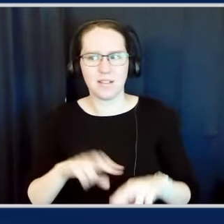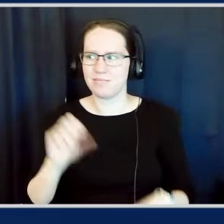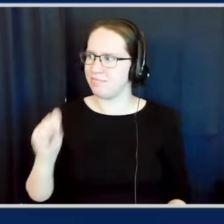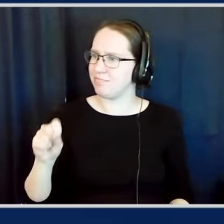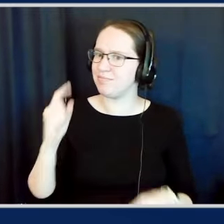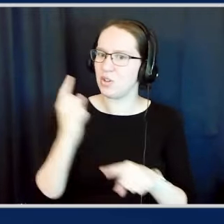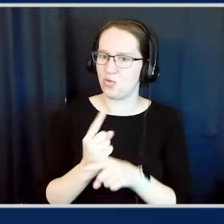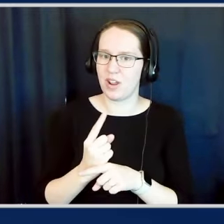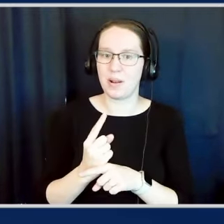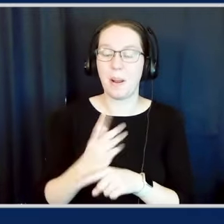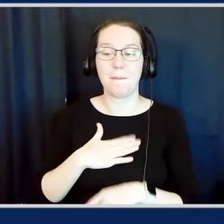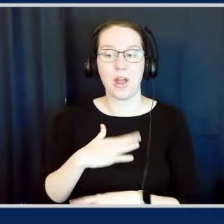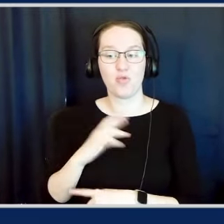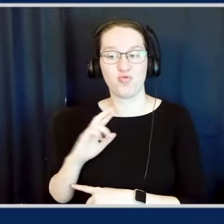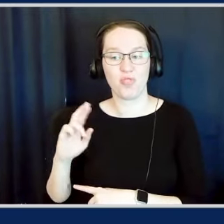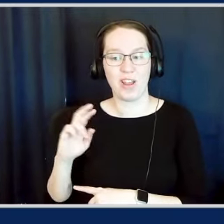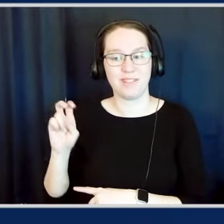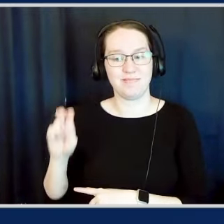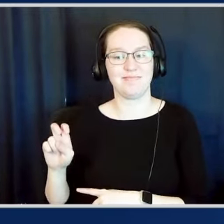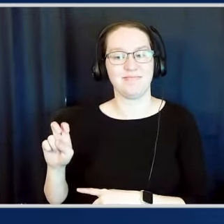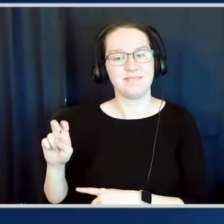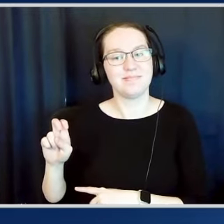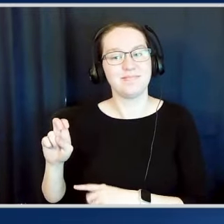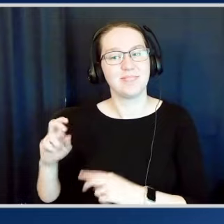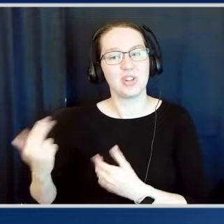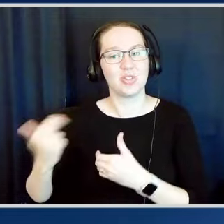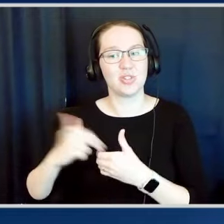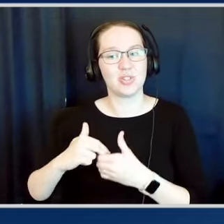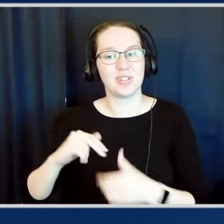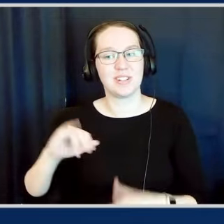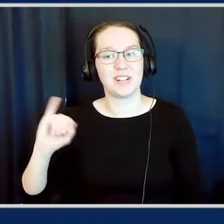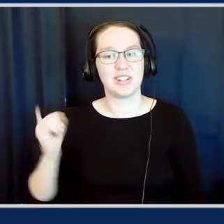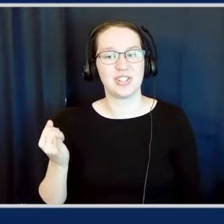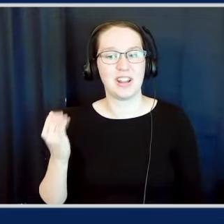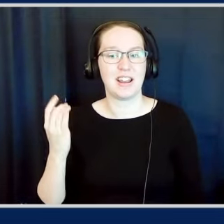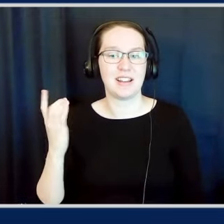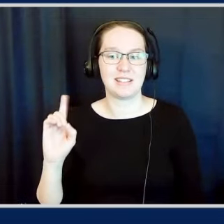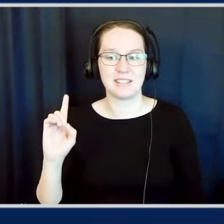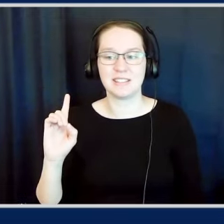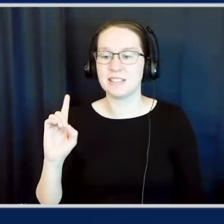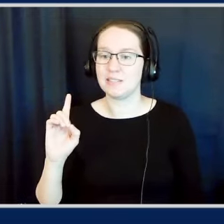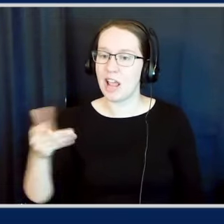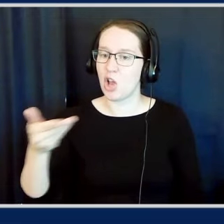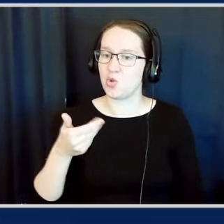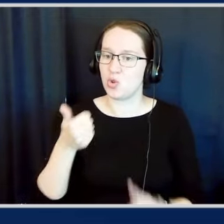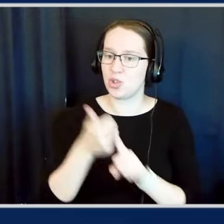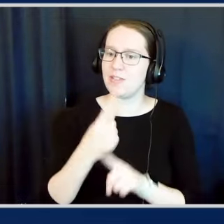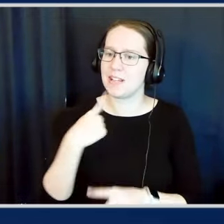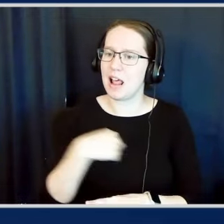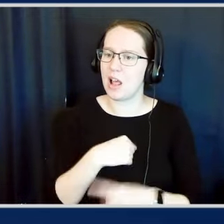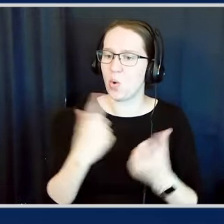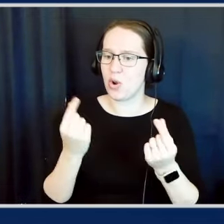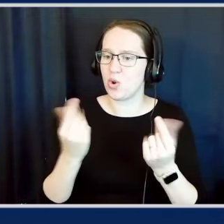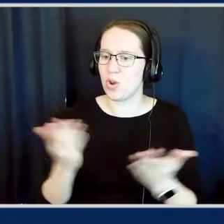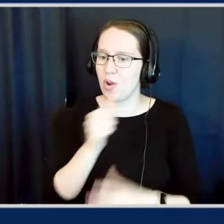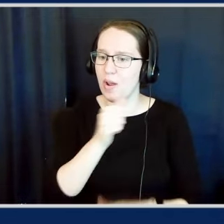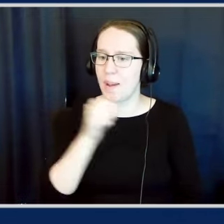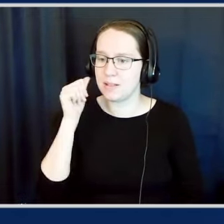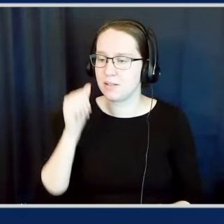to my right, or both of our right here, is JD Bean. JD, why don't you introduce yourself and tell us what you do here at Amazon? Sure,